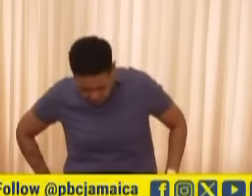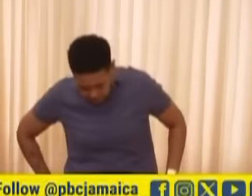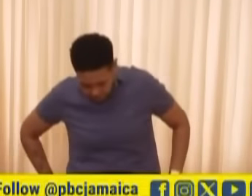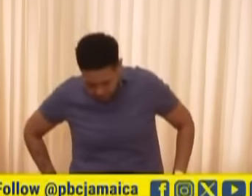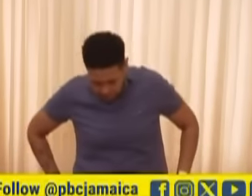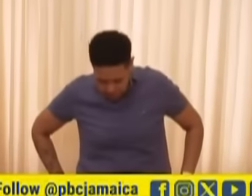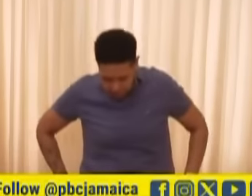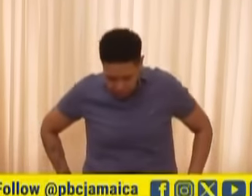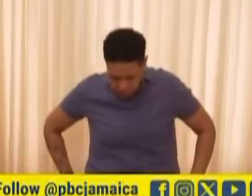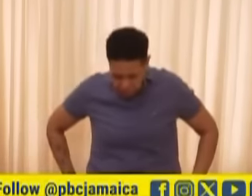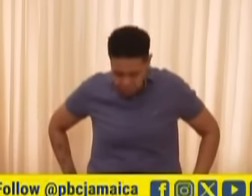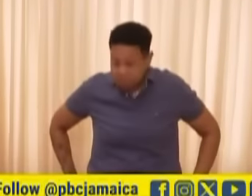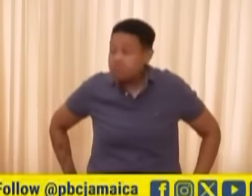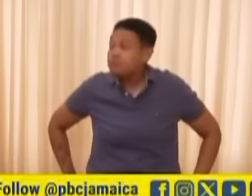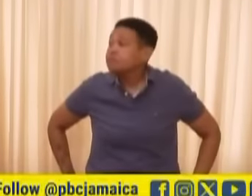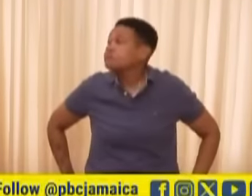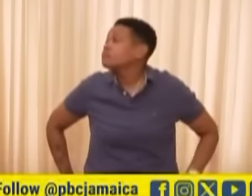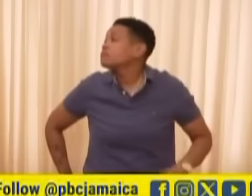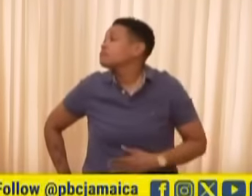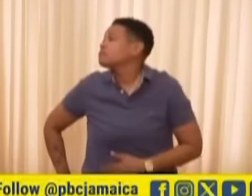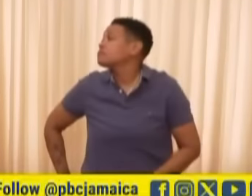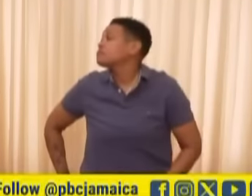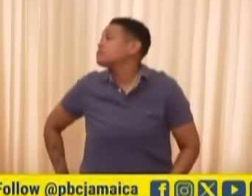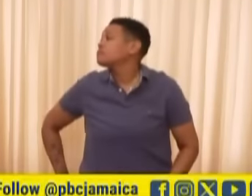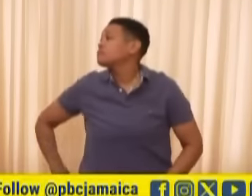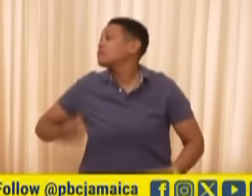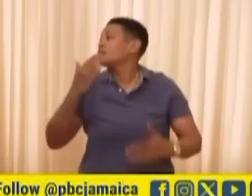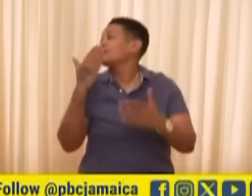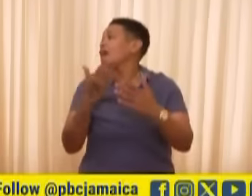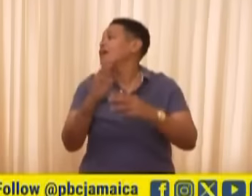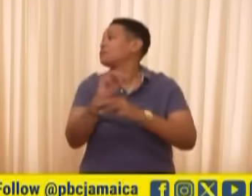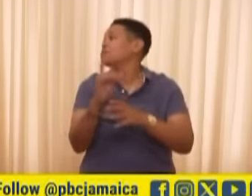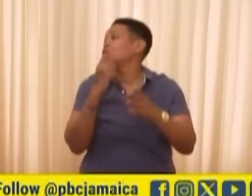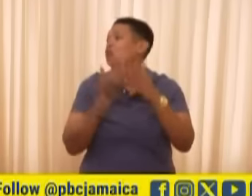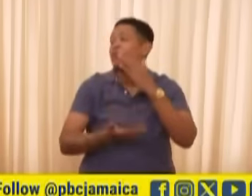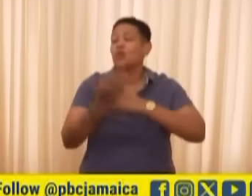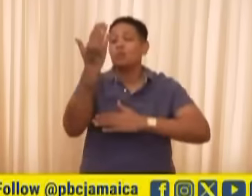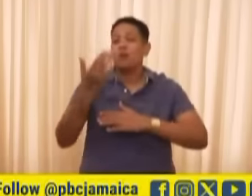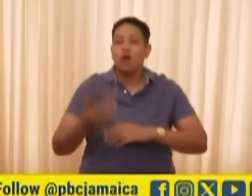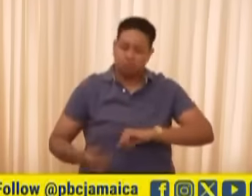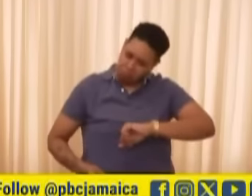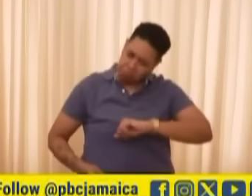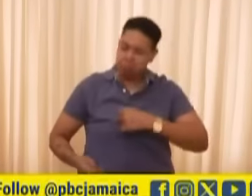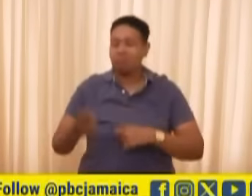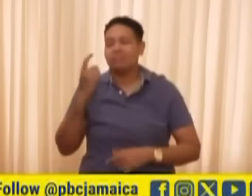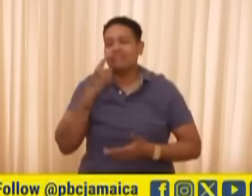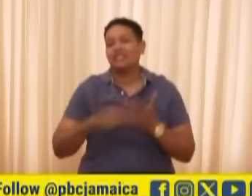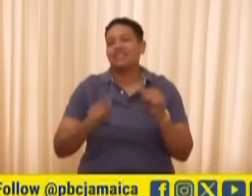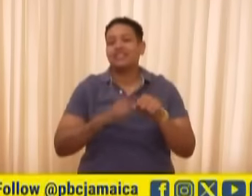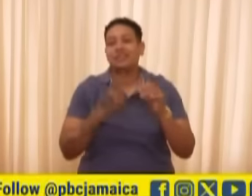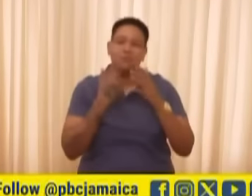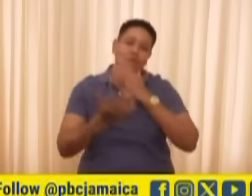Thank you, PM. Thank you, Minister. Good morning, Jamaicans